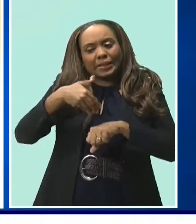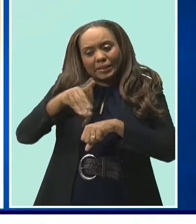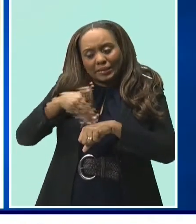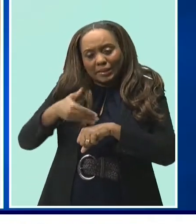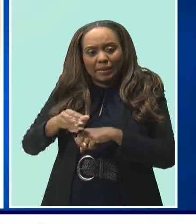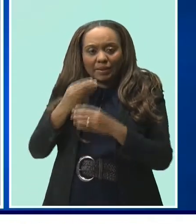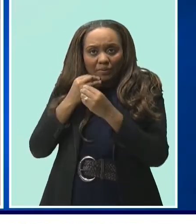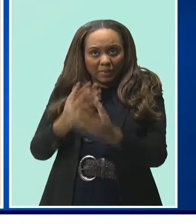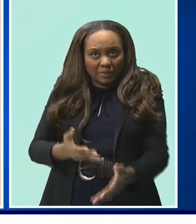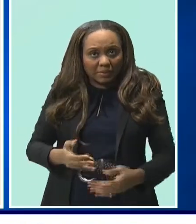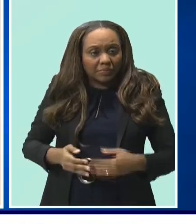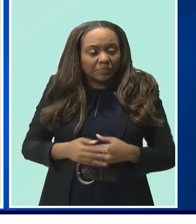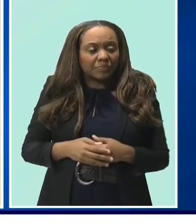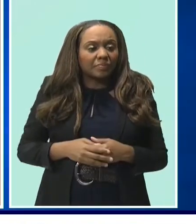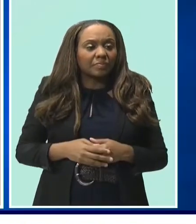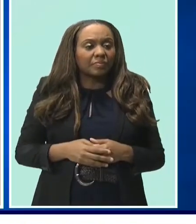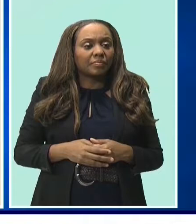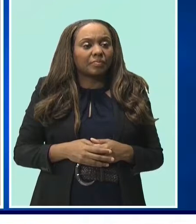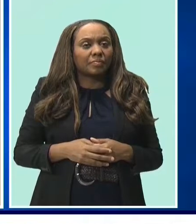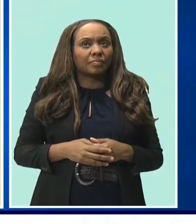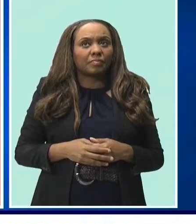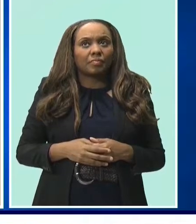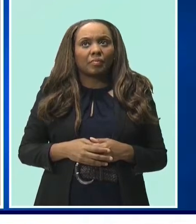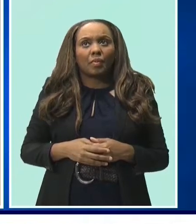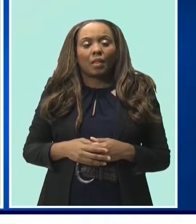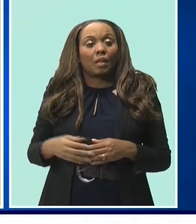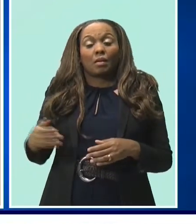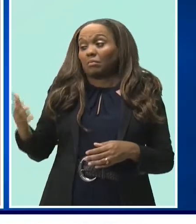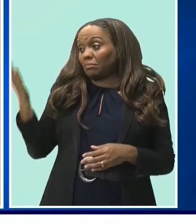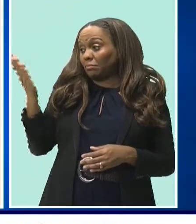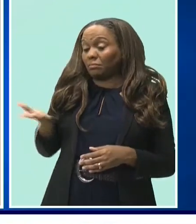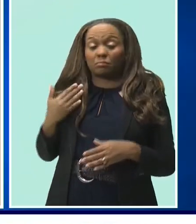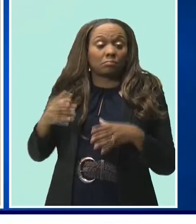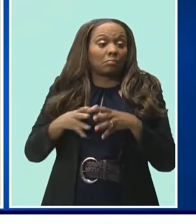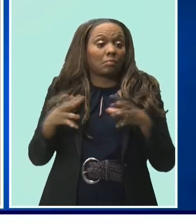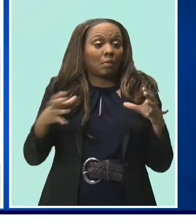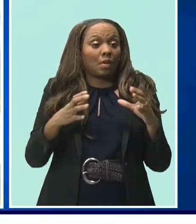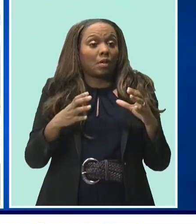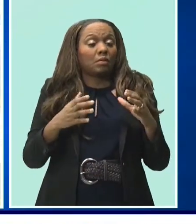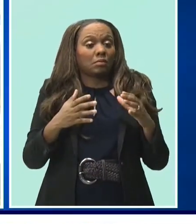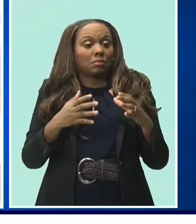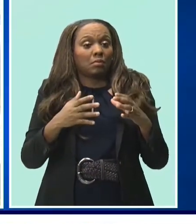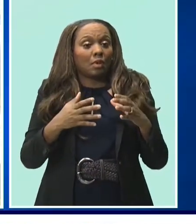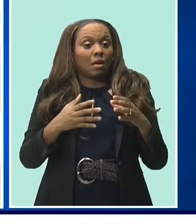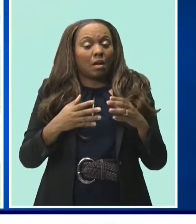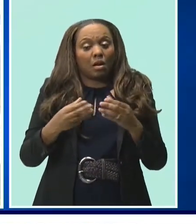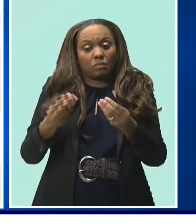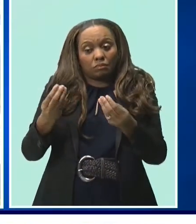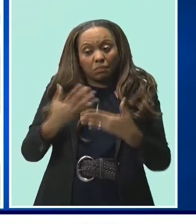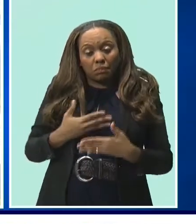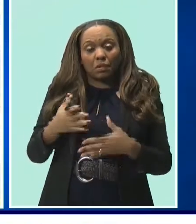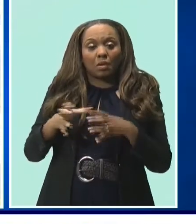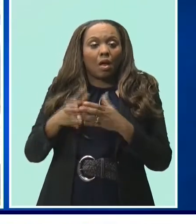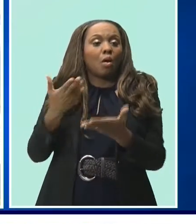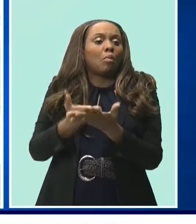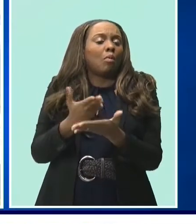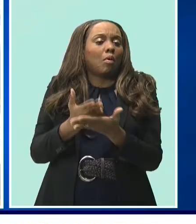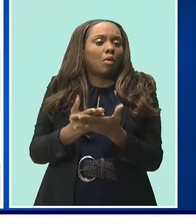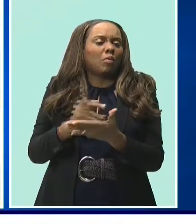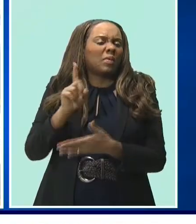laws of evidence and fairness and natural justice still obtain. So if